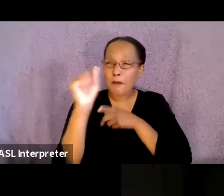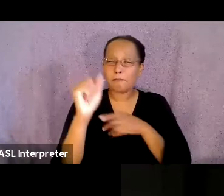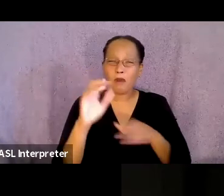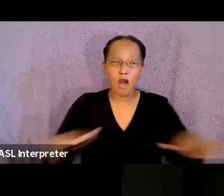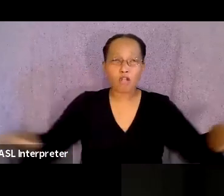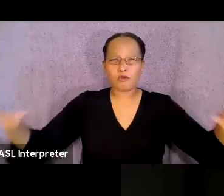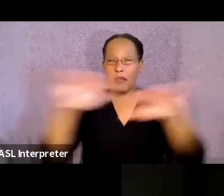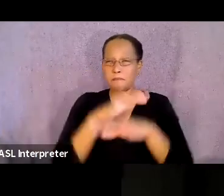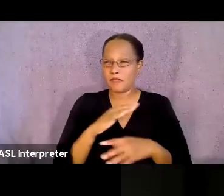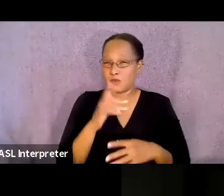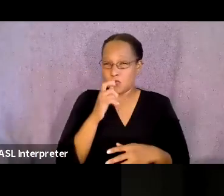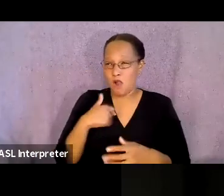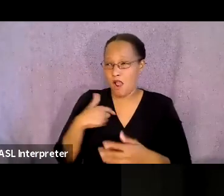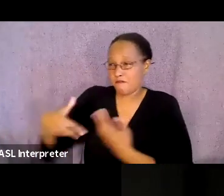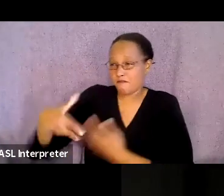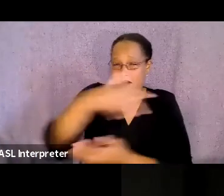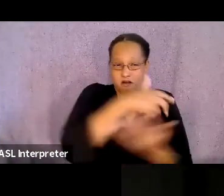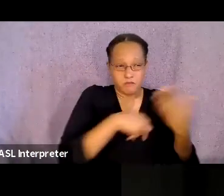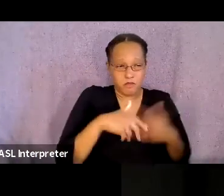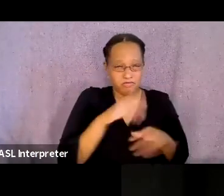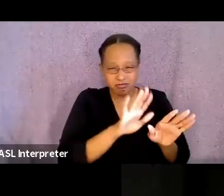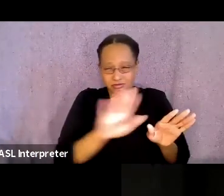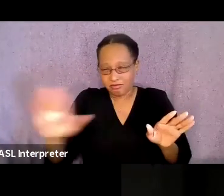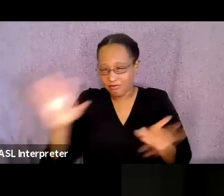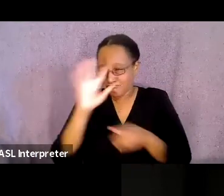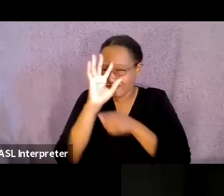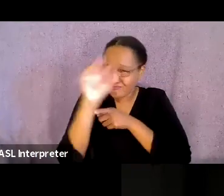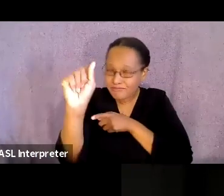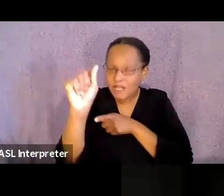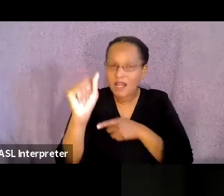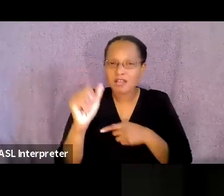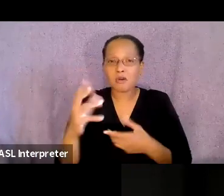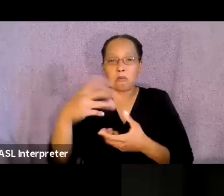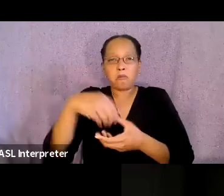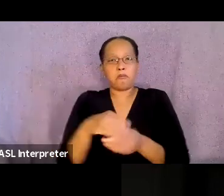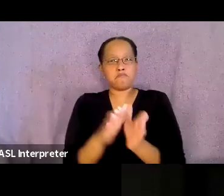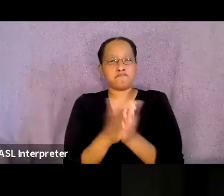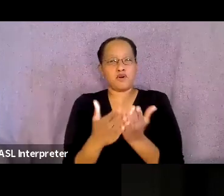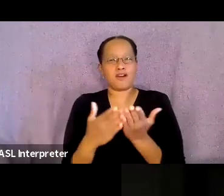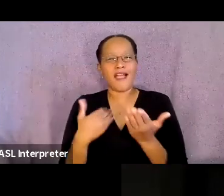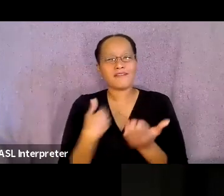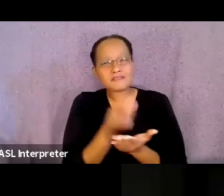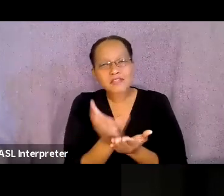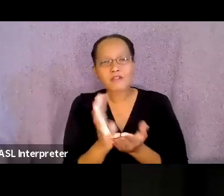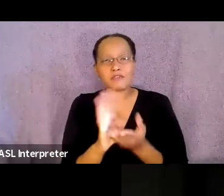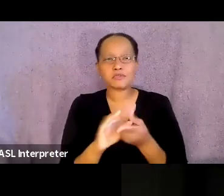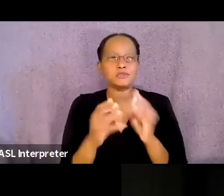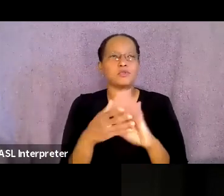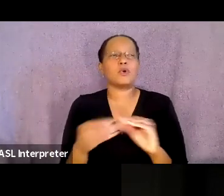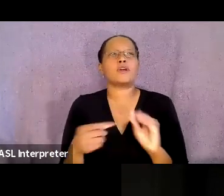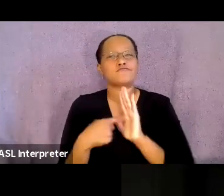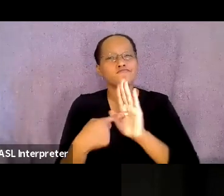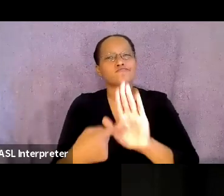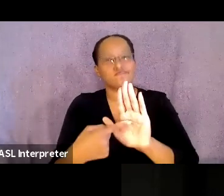also, putting together stories that really, I think, are a little